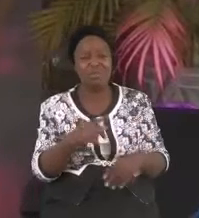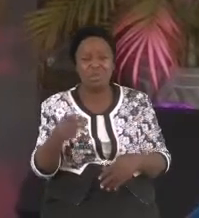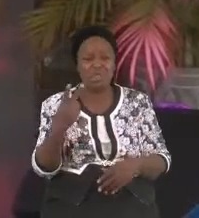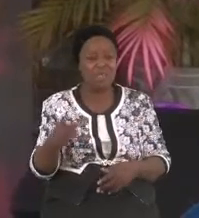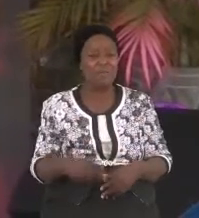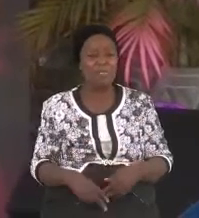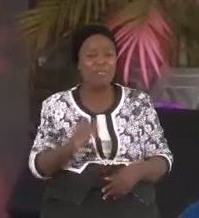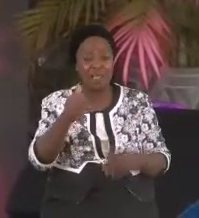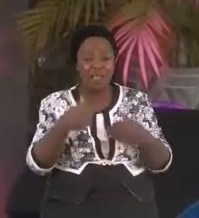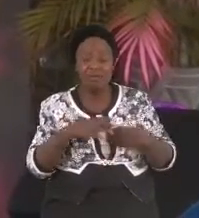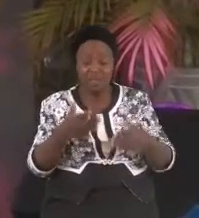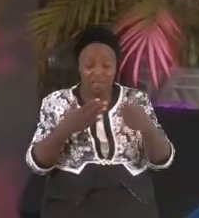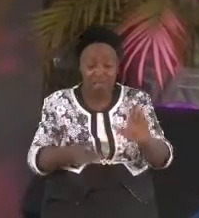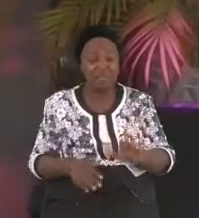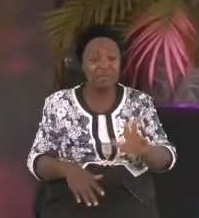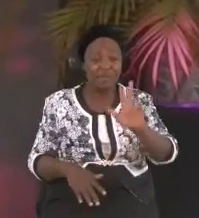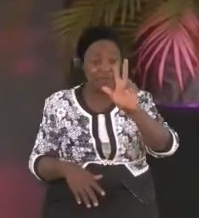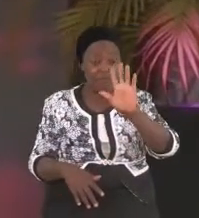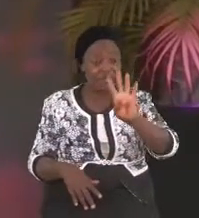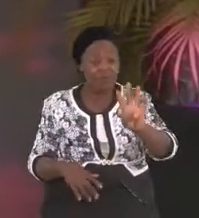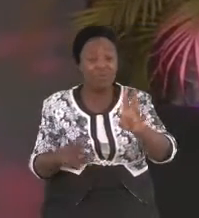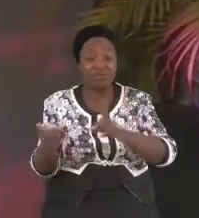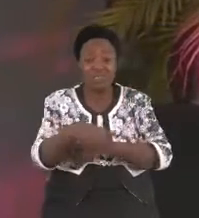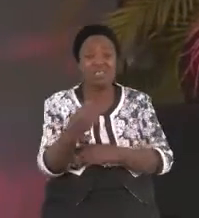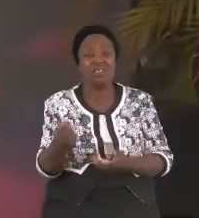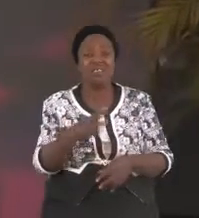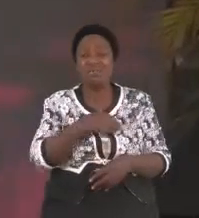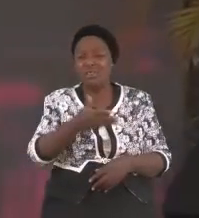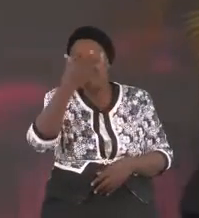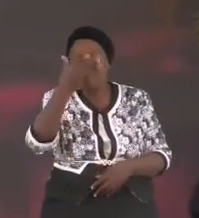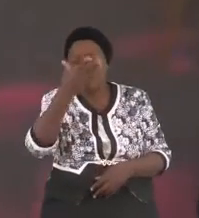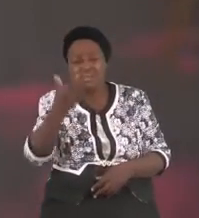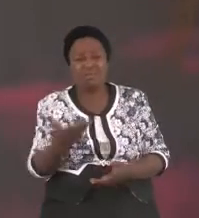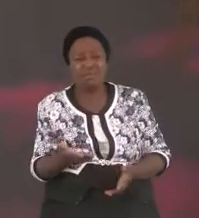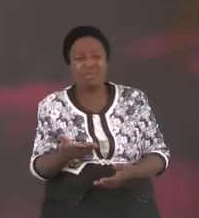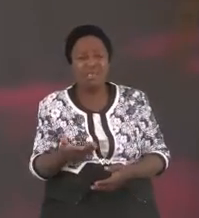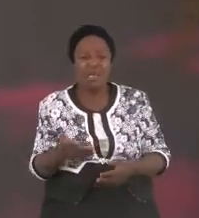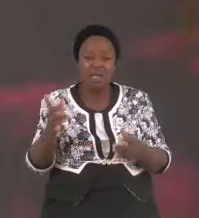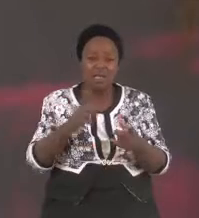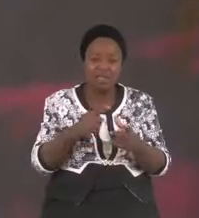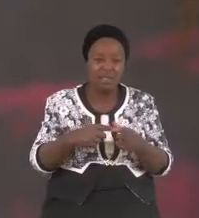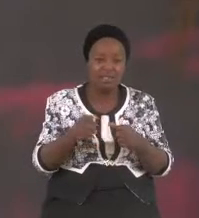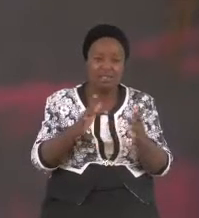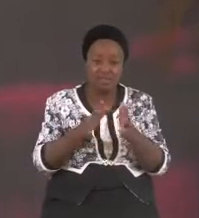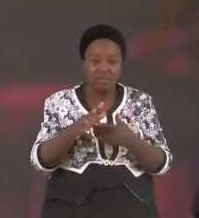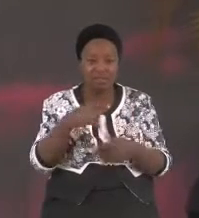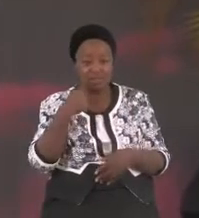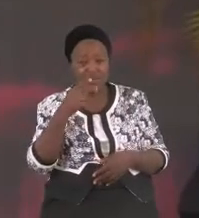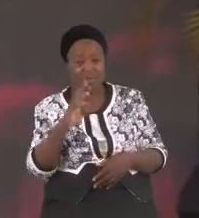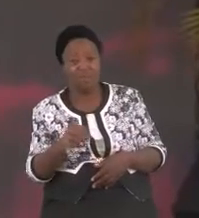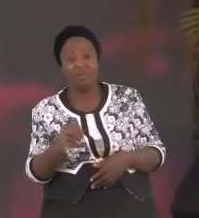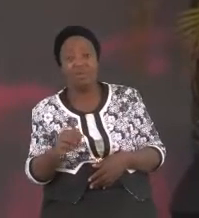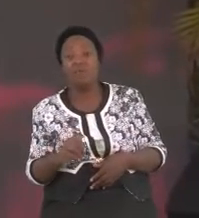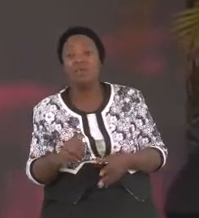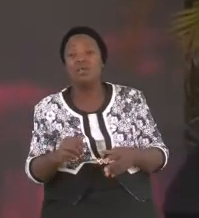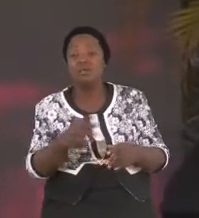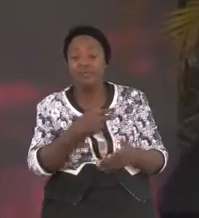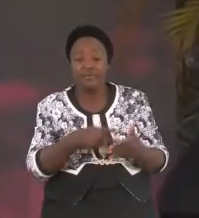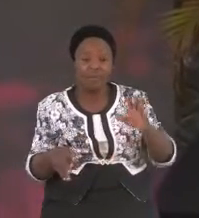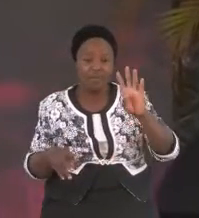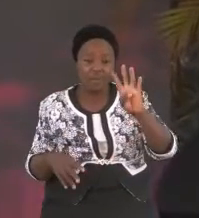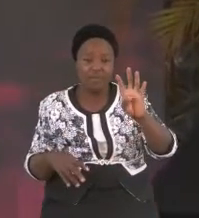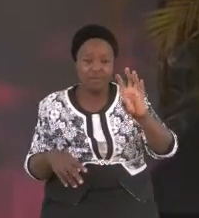days and then in verse 40 jesus said unto her think in verse 14.